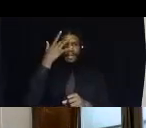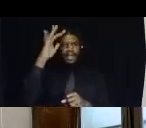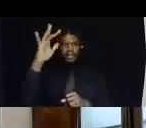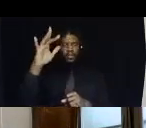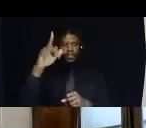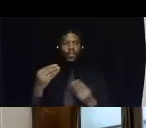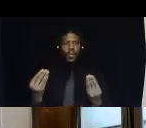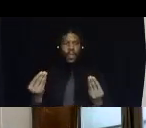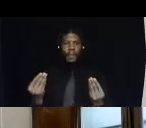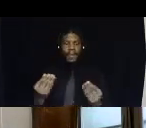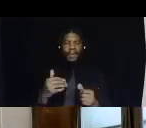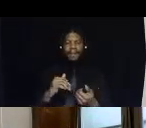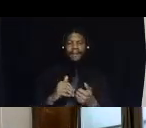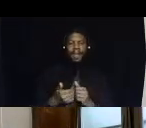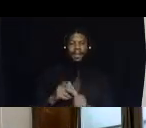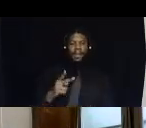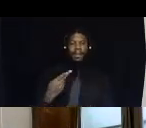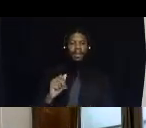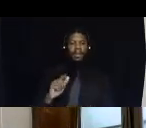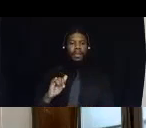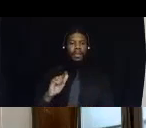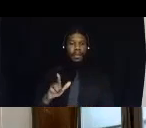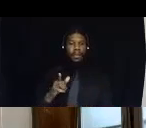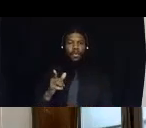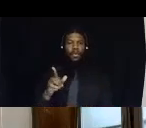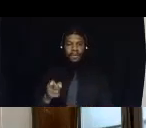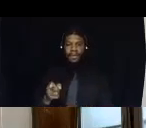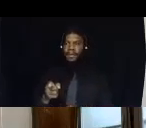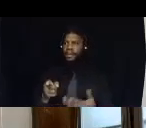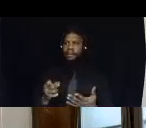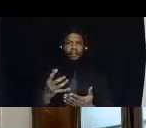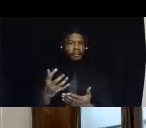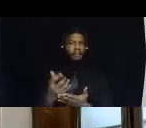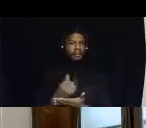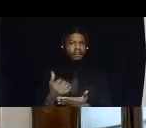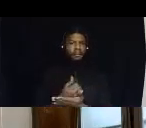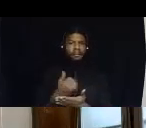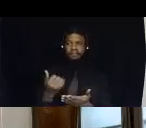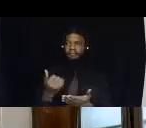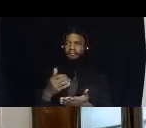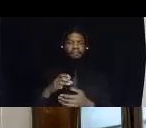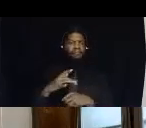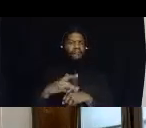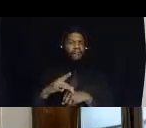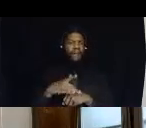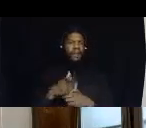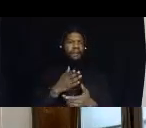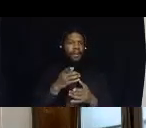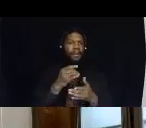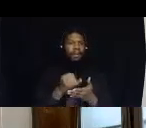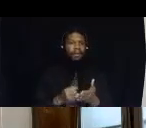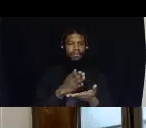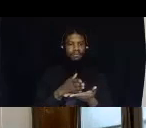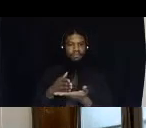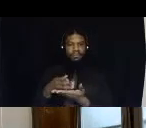Khalil navigates the commercial availability of pieces in the critical work. It's